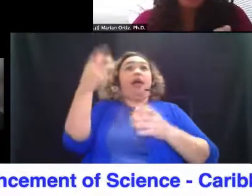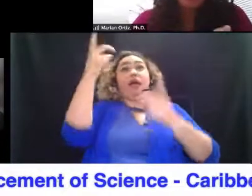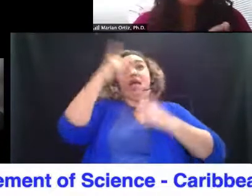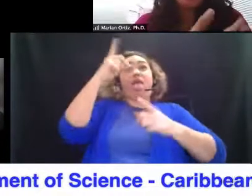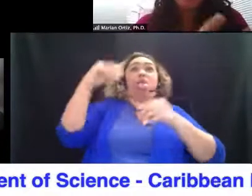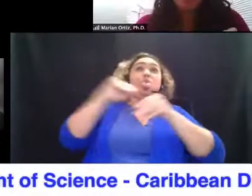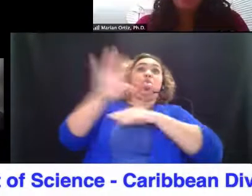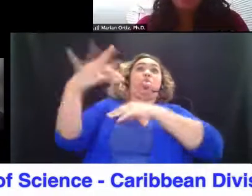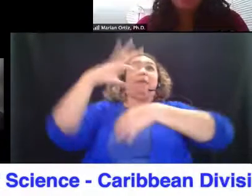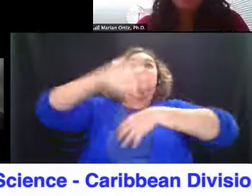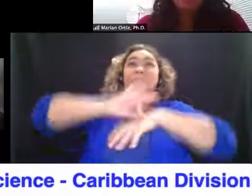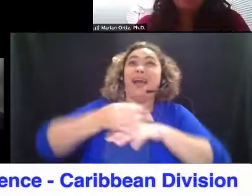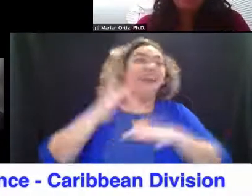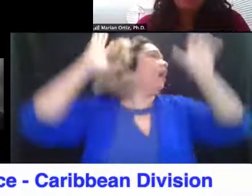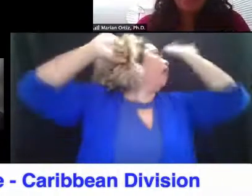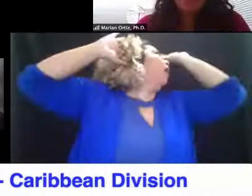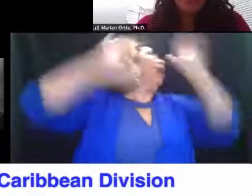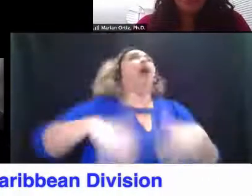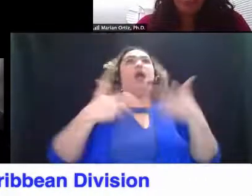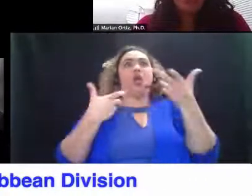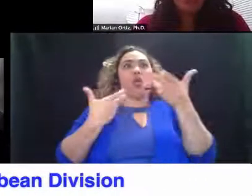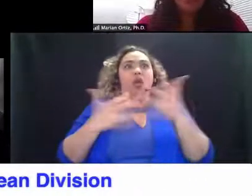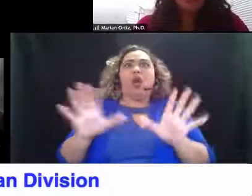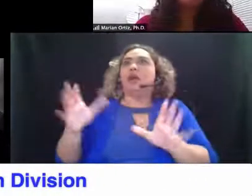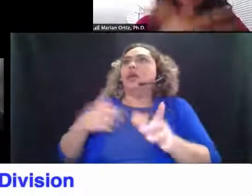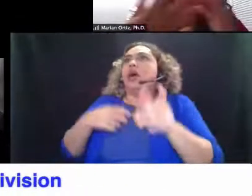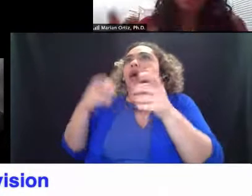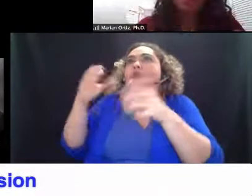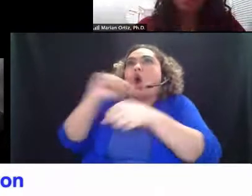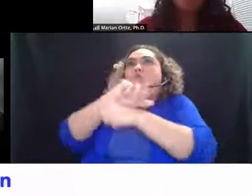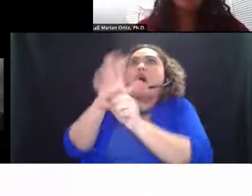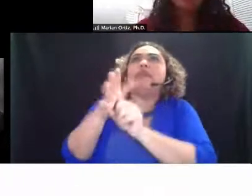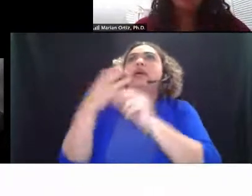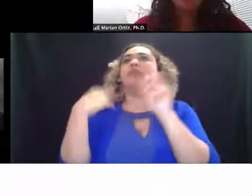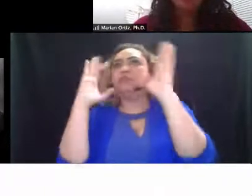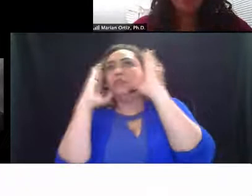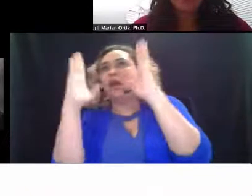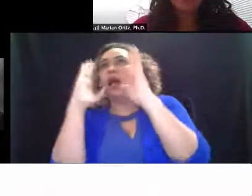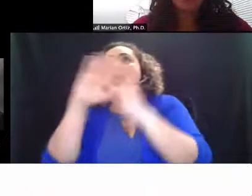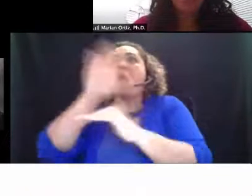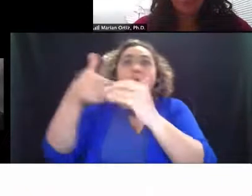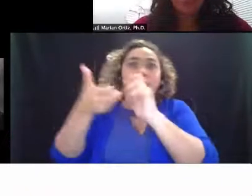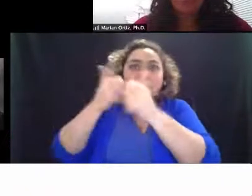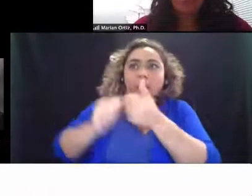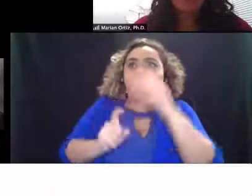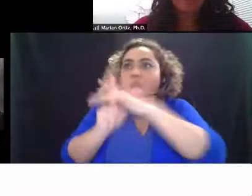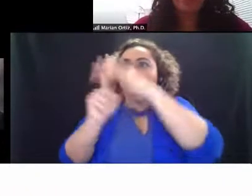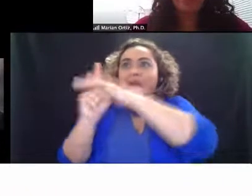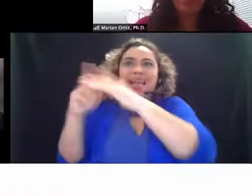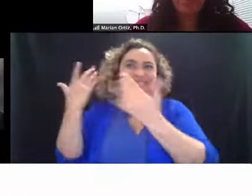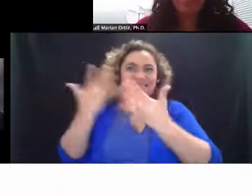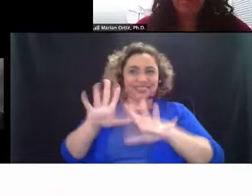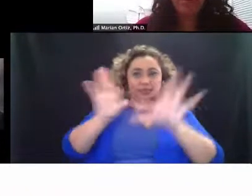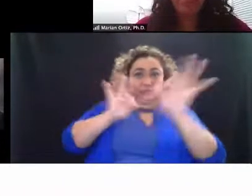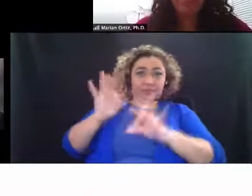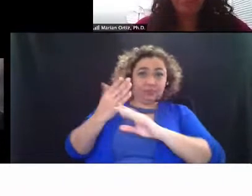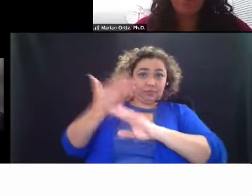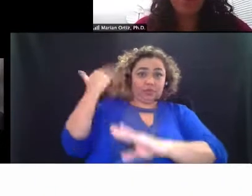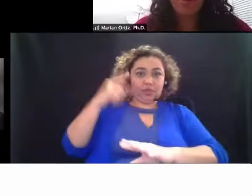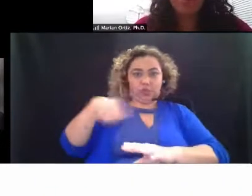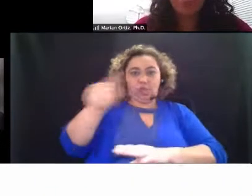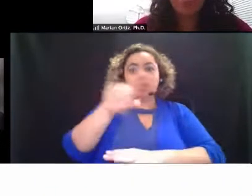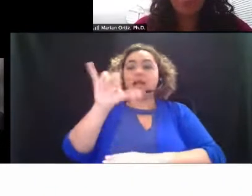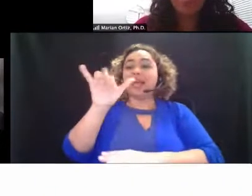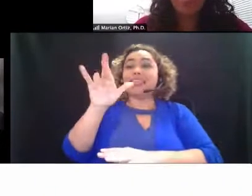you're dealing with COVID, with all the issues that were mentioned before very well by Dr.